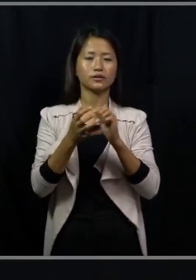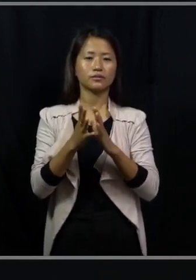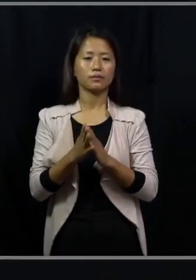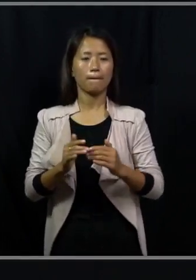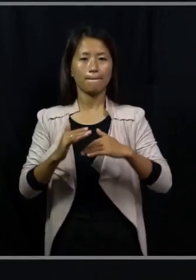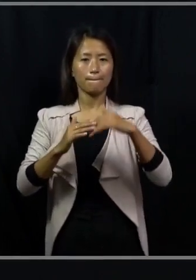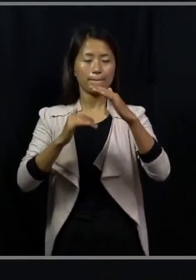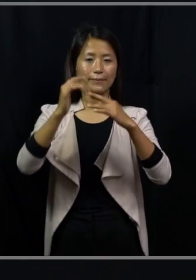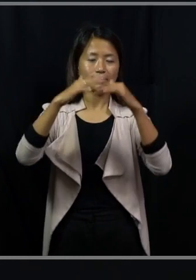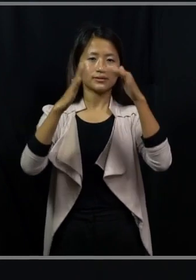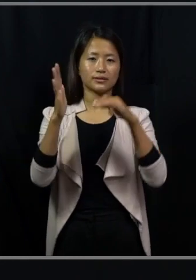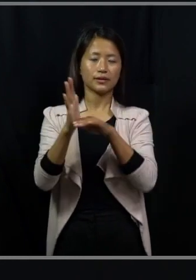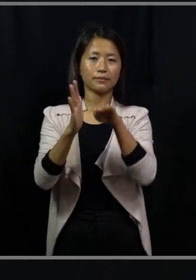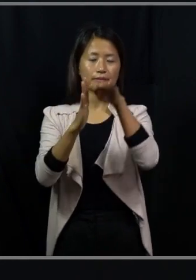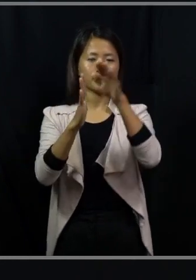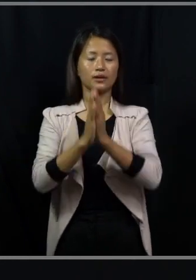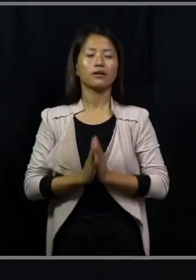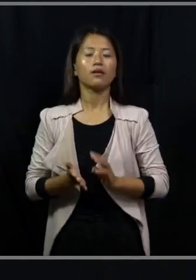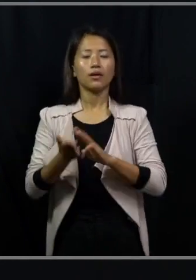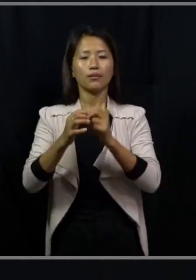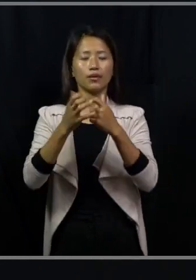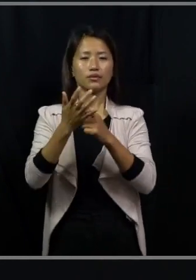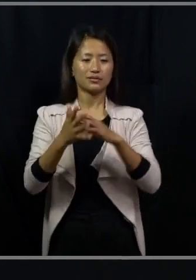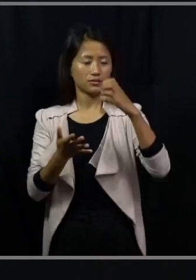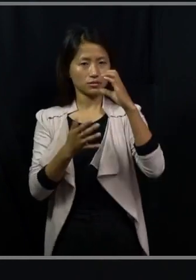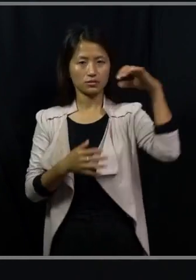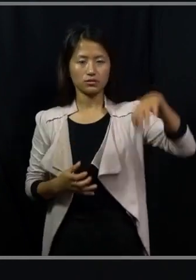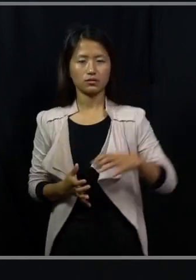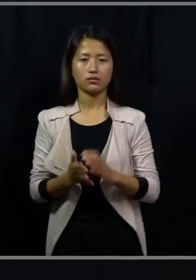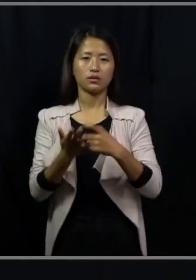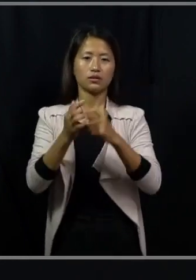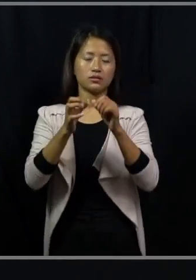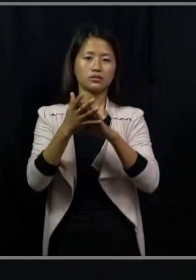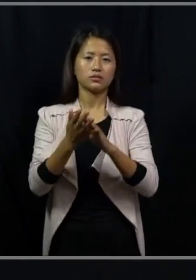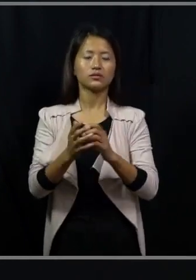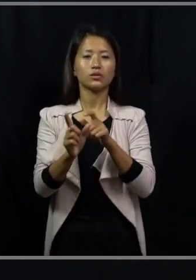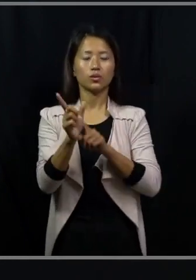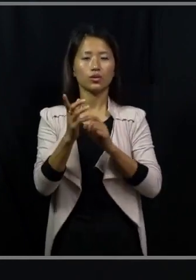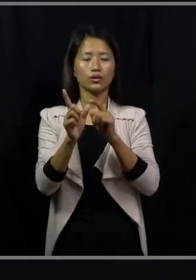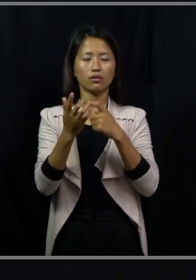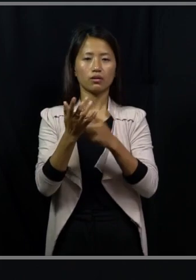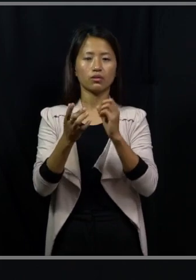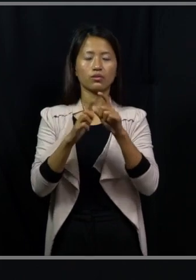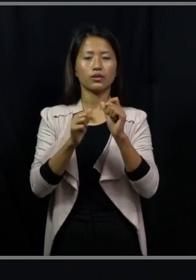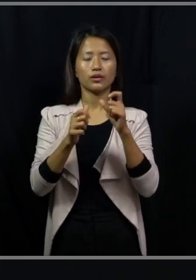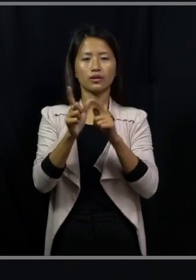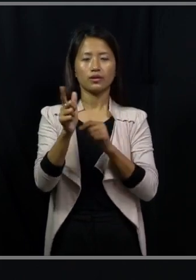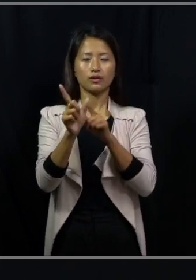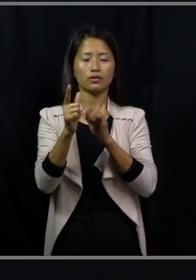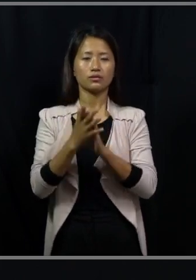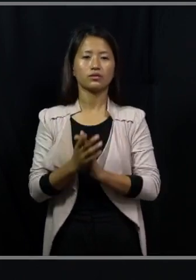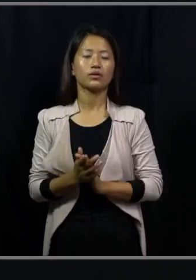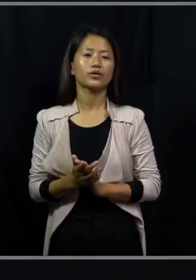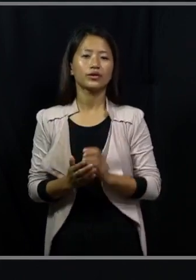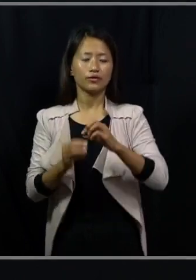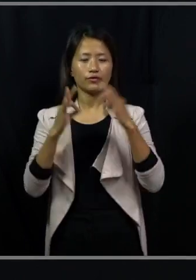he built a palace in the city of Mari, and this is a residence of the royal family and also the hub of